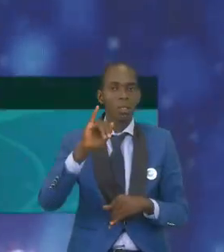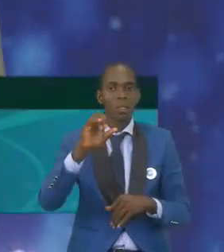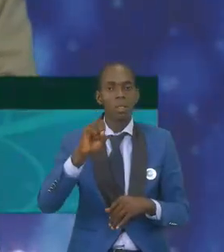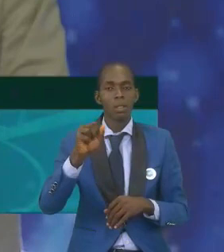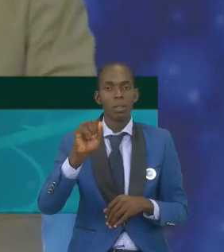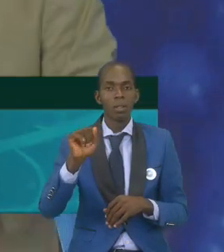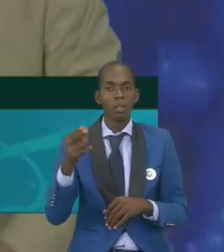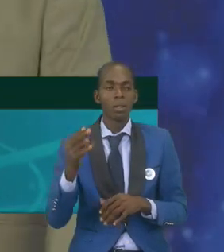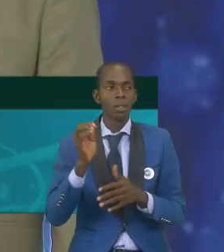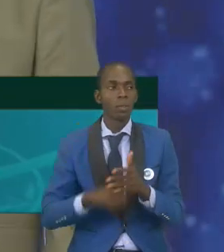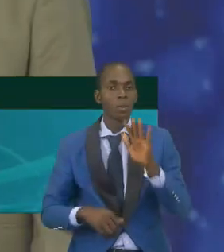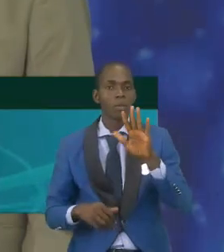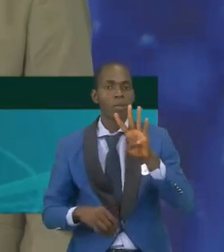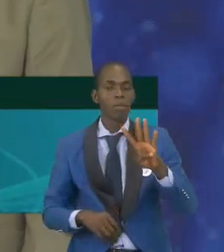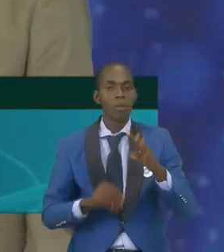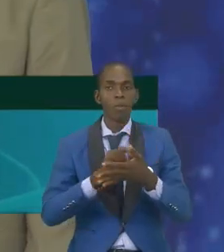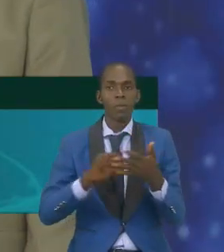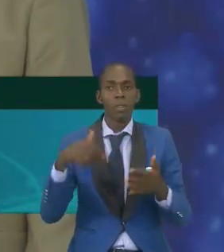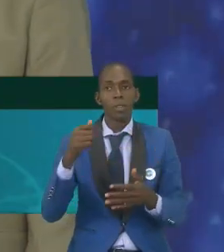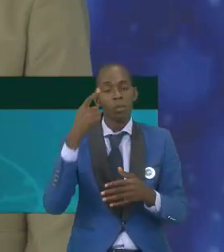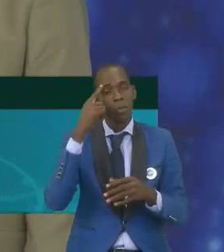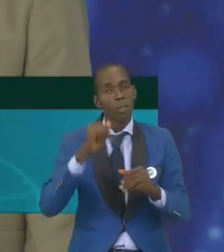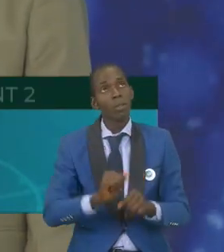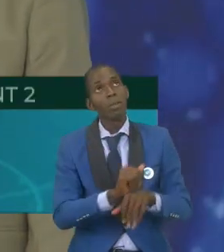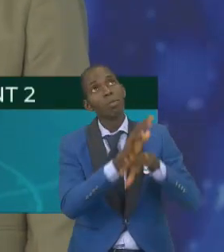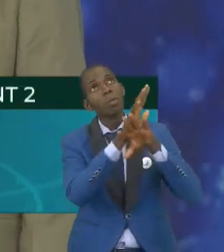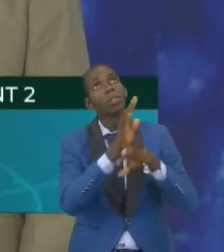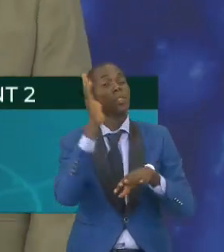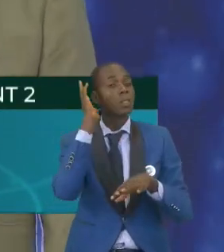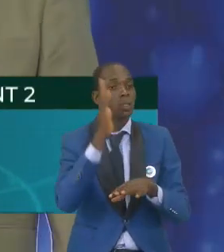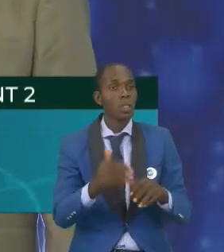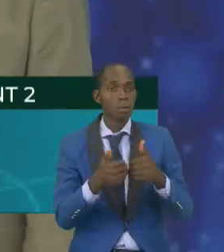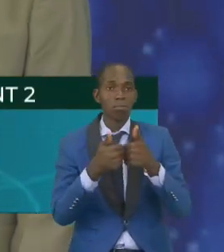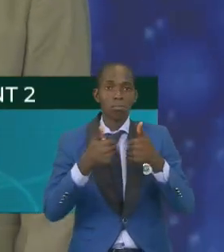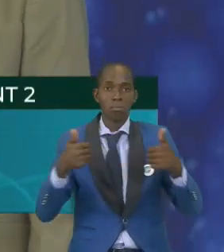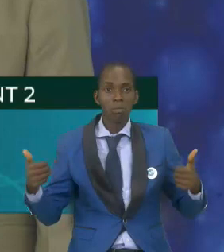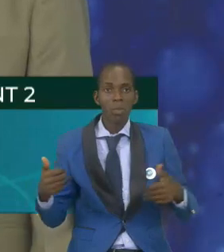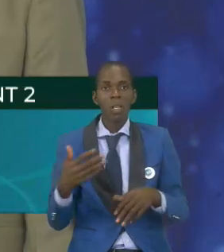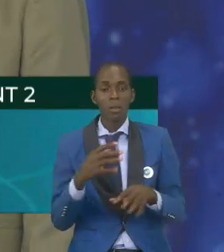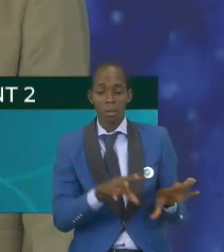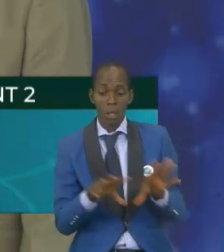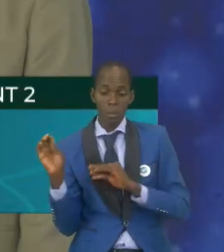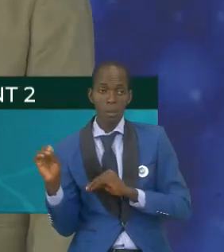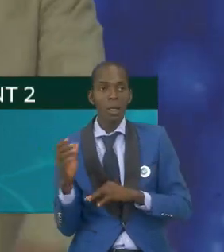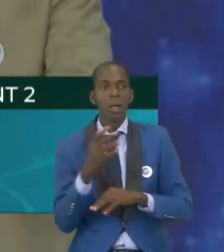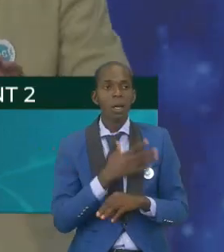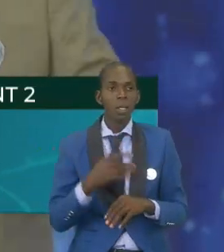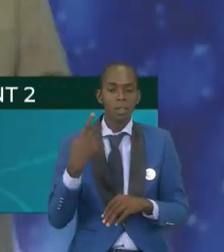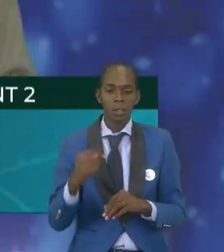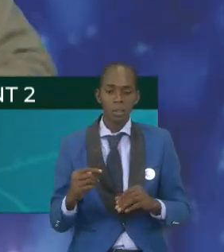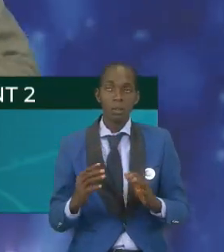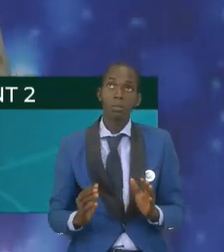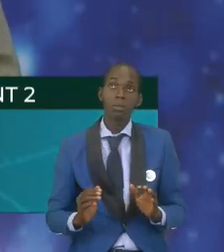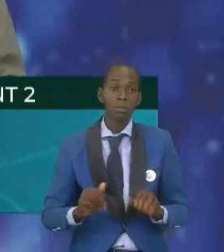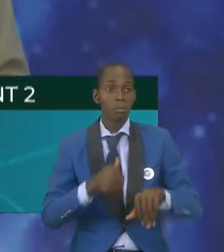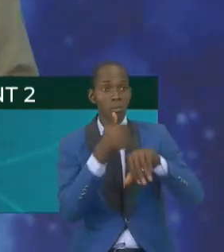10. It says, "For the mountain shall depart, and the hills shall be removed,